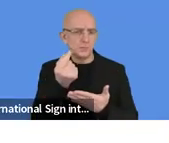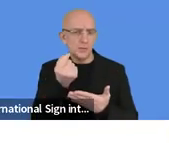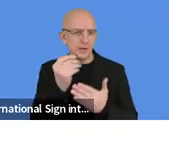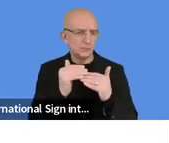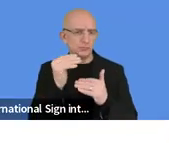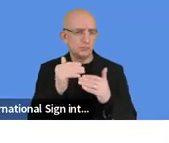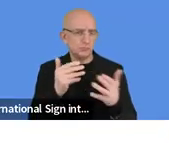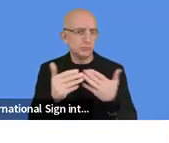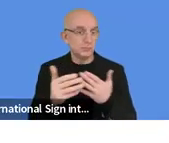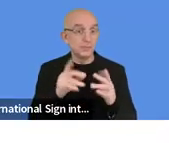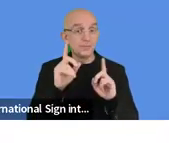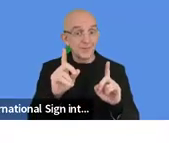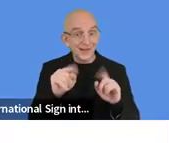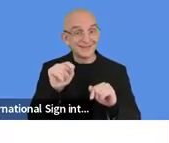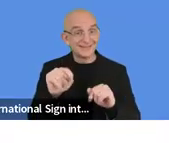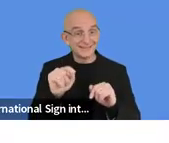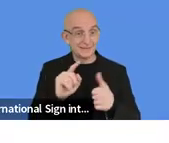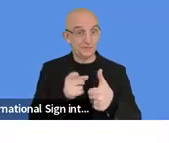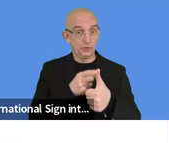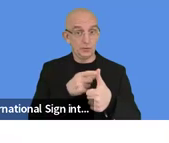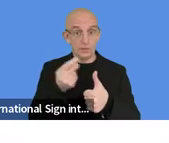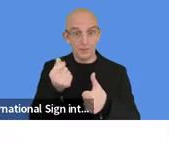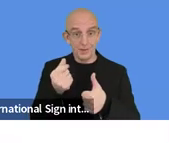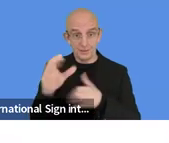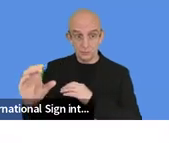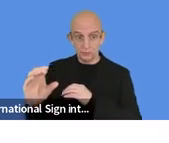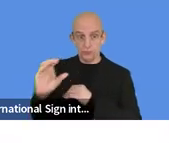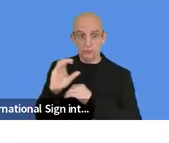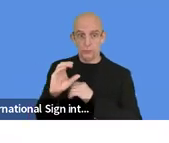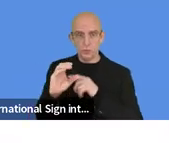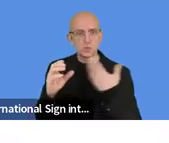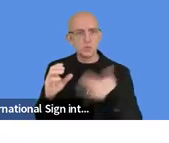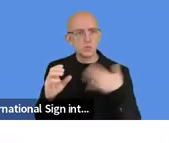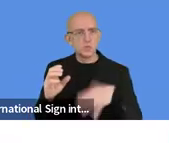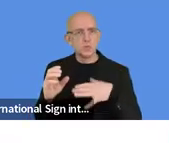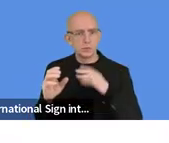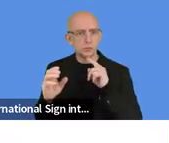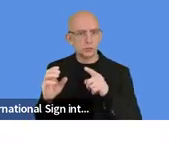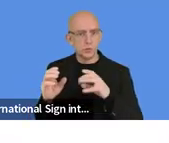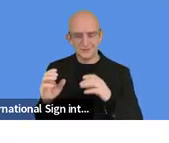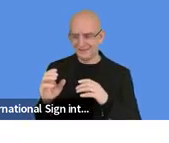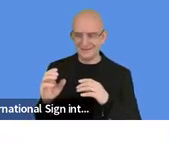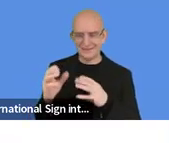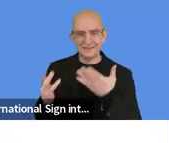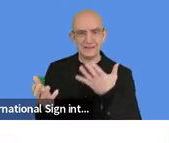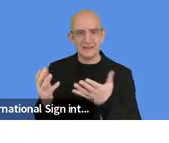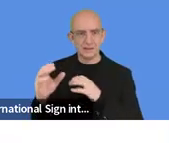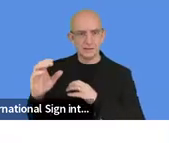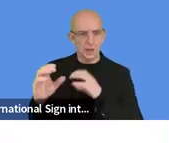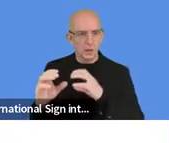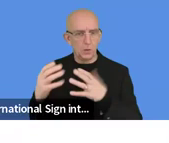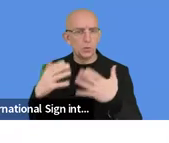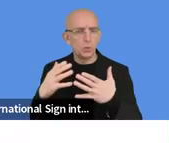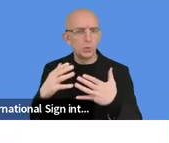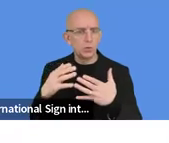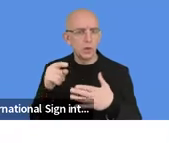find the thing that someone will pay even the low, low, low, low price for than it is to find, than it is to get from